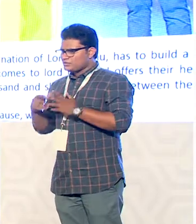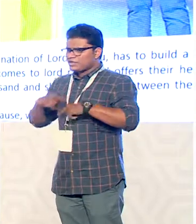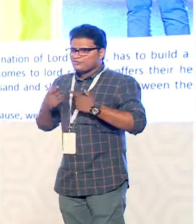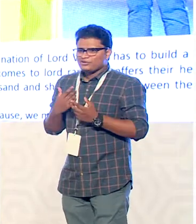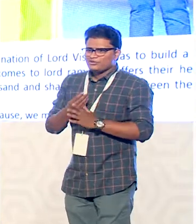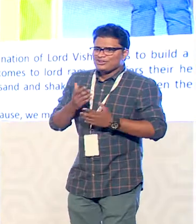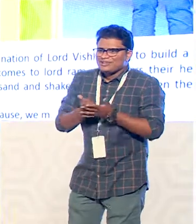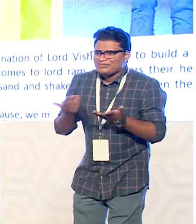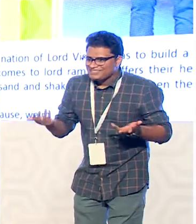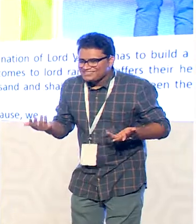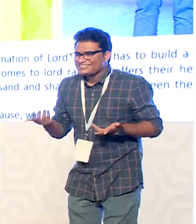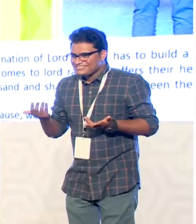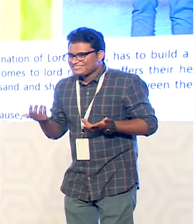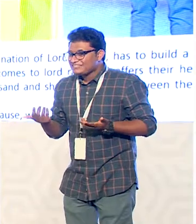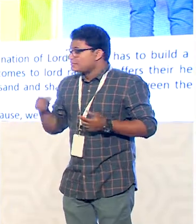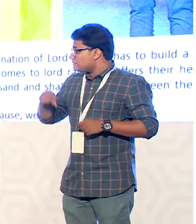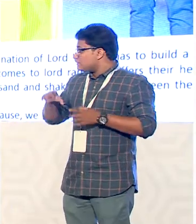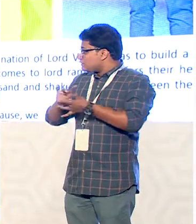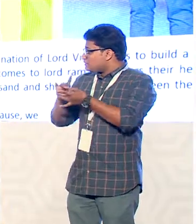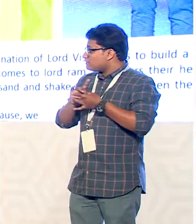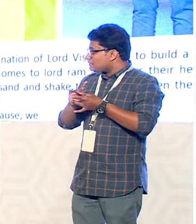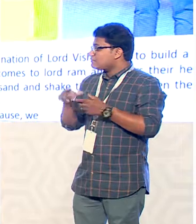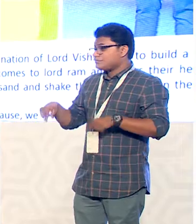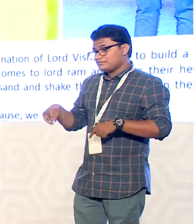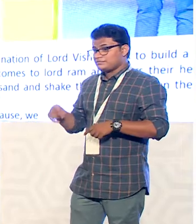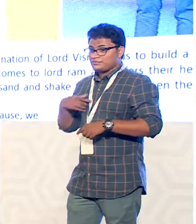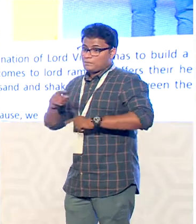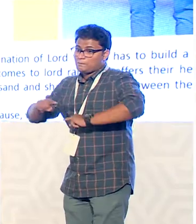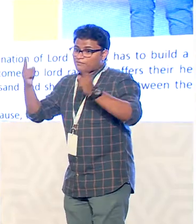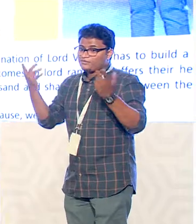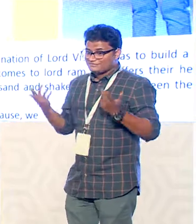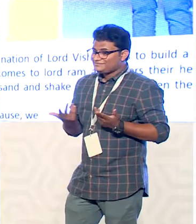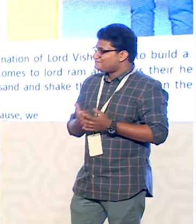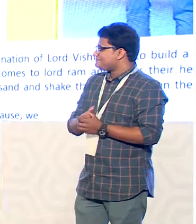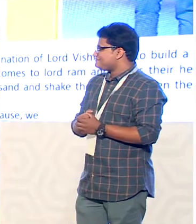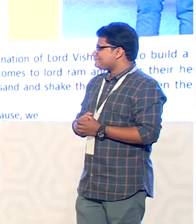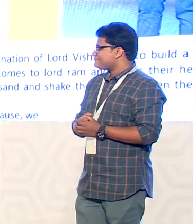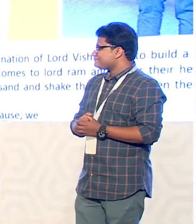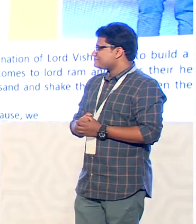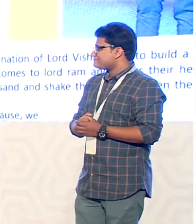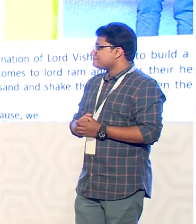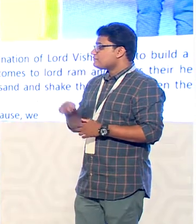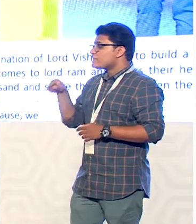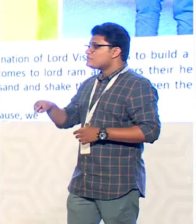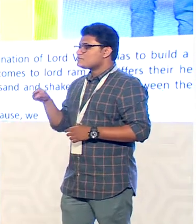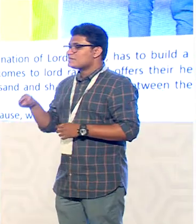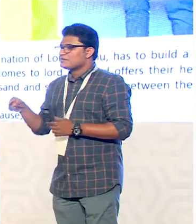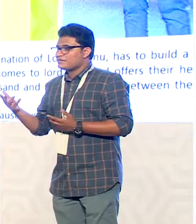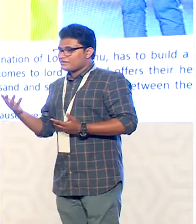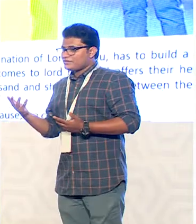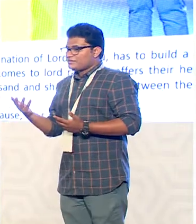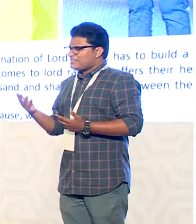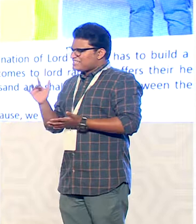at the same time connects this small finite being with the infinite. And this to me is the